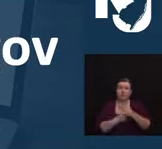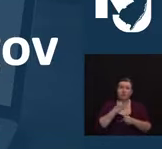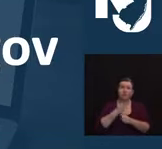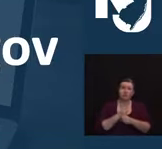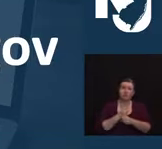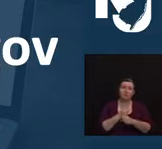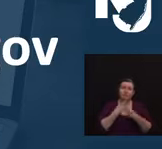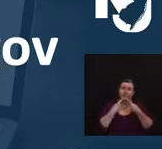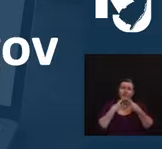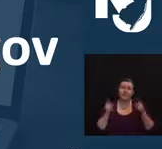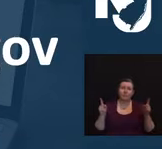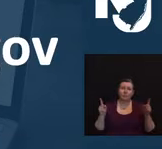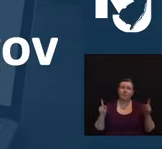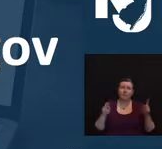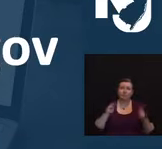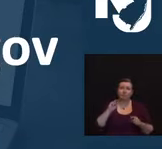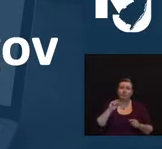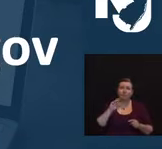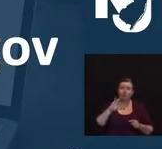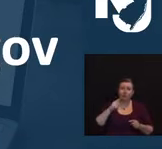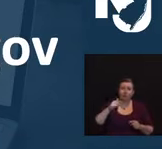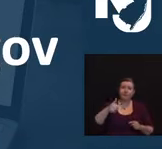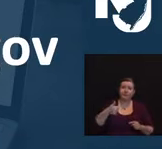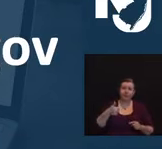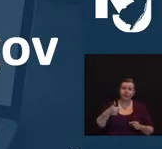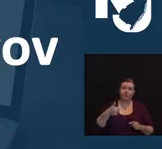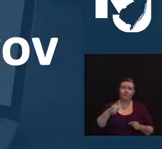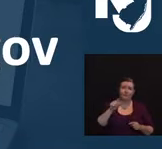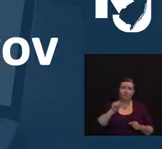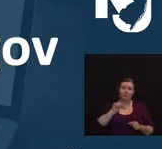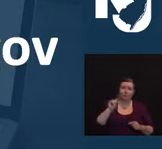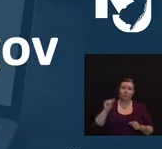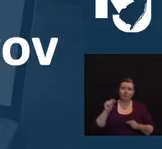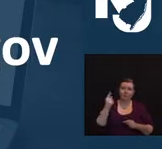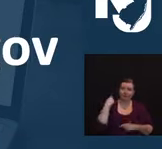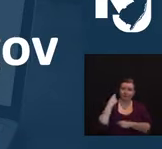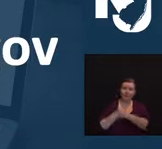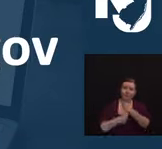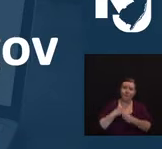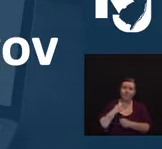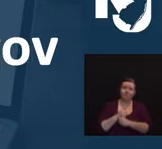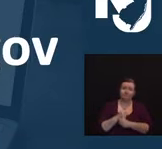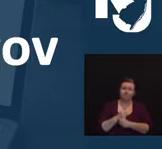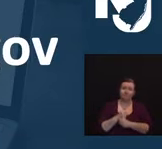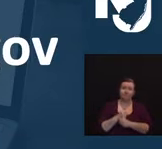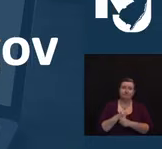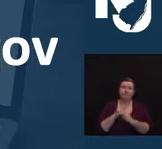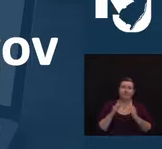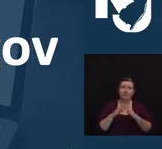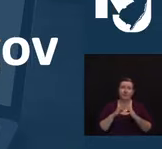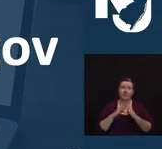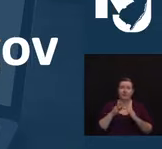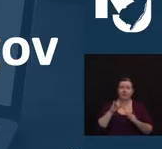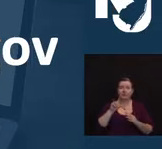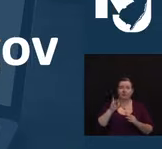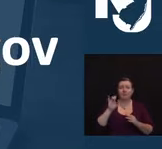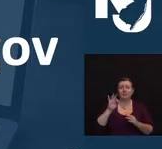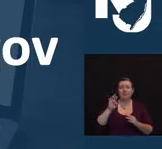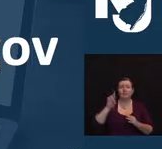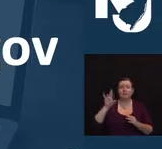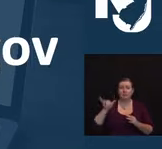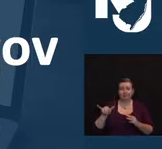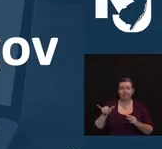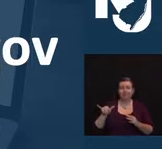10th, 2020. Little Ferry's John Brennan, 69 years old. I was back and forth with Little Ferry's